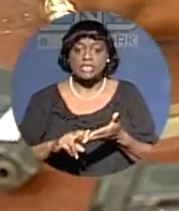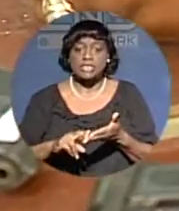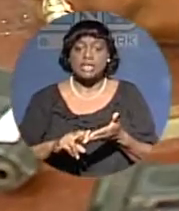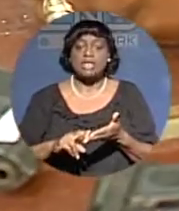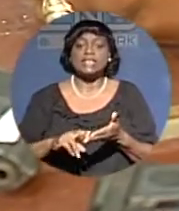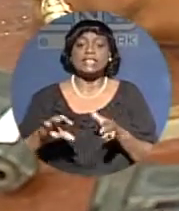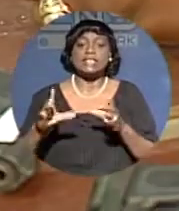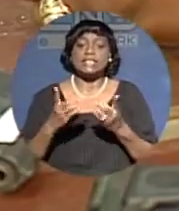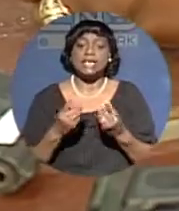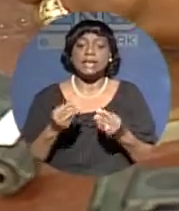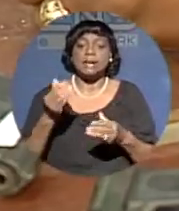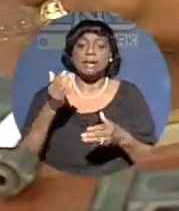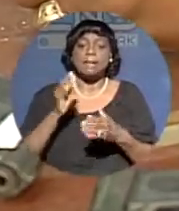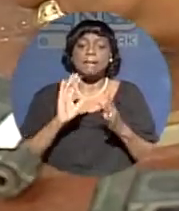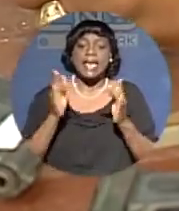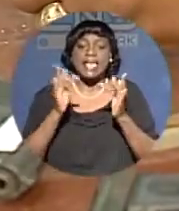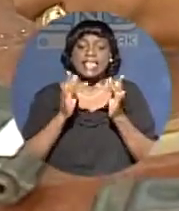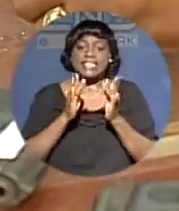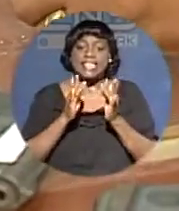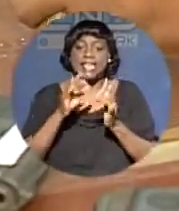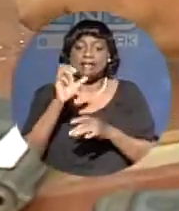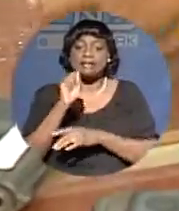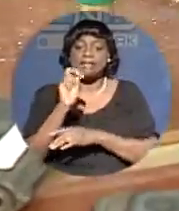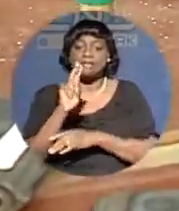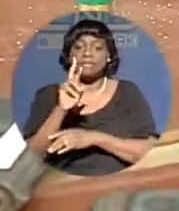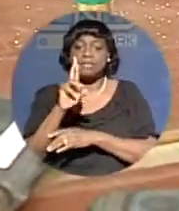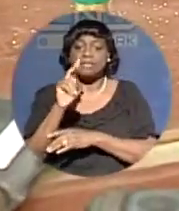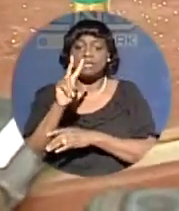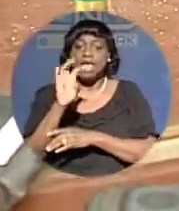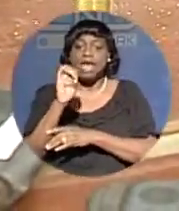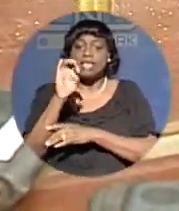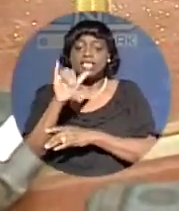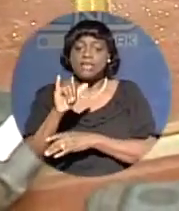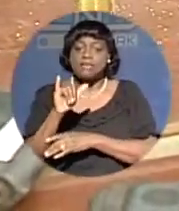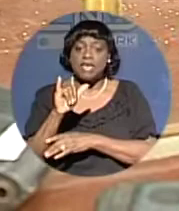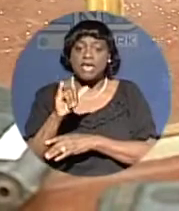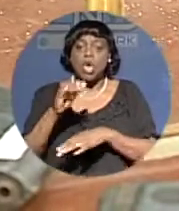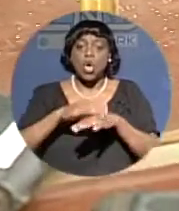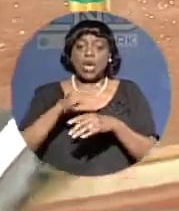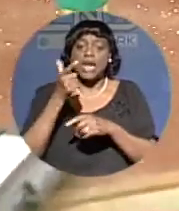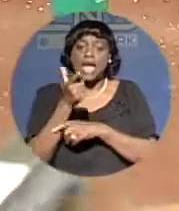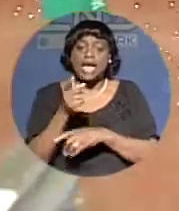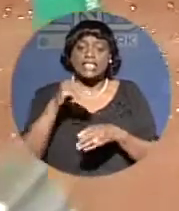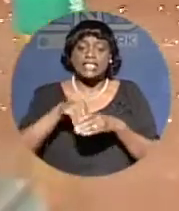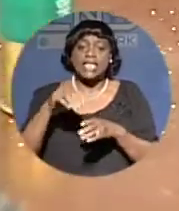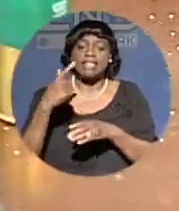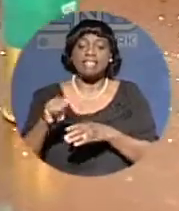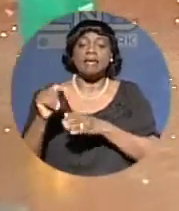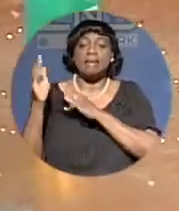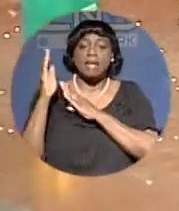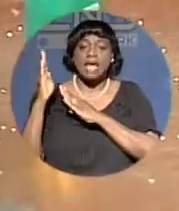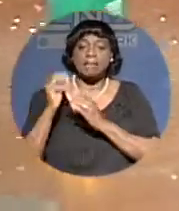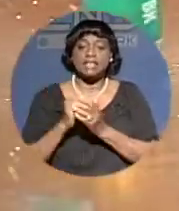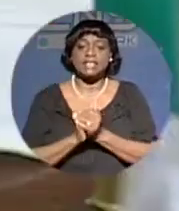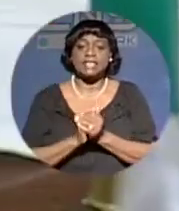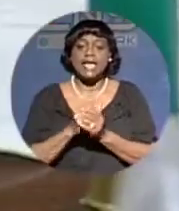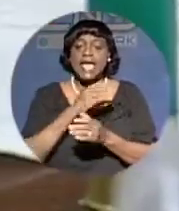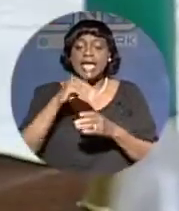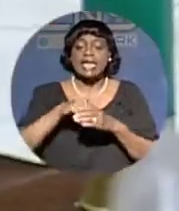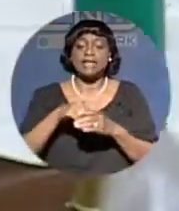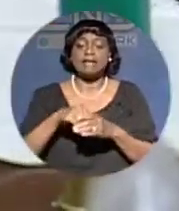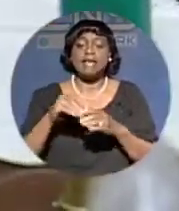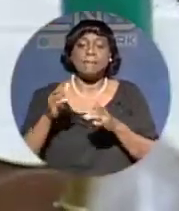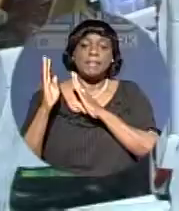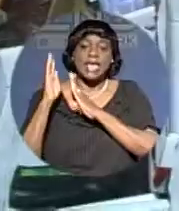internet, surveyed 1,281 Bahamians on guns in the Bahamas and firearms in Bahamian households. They